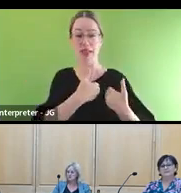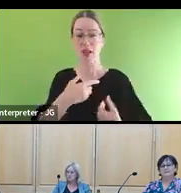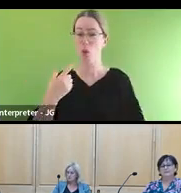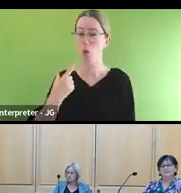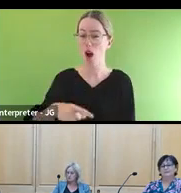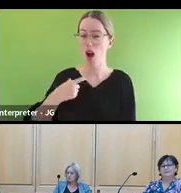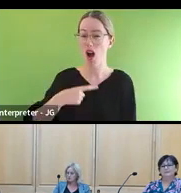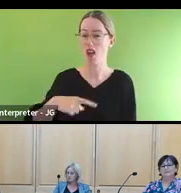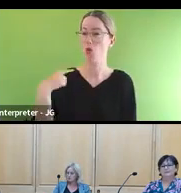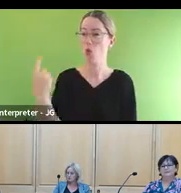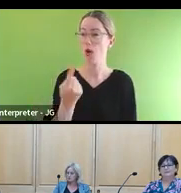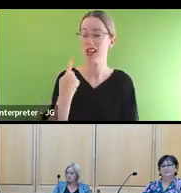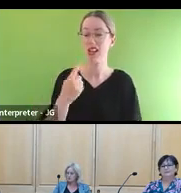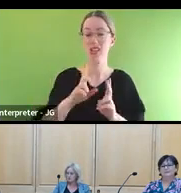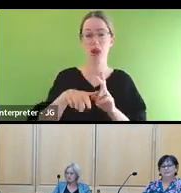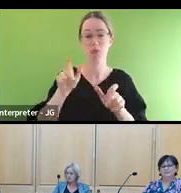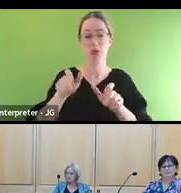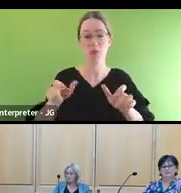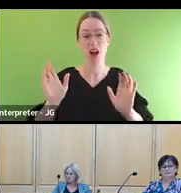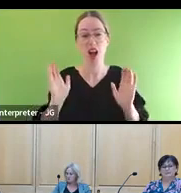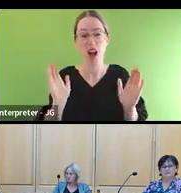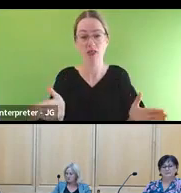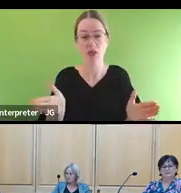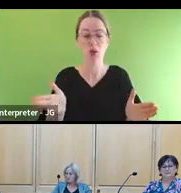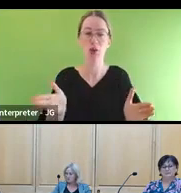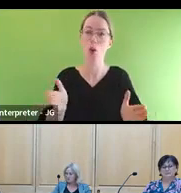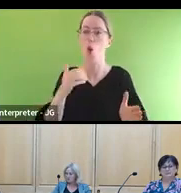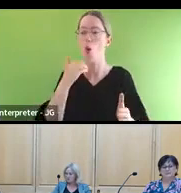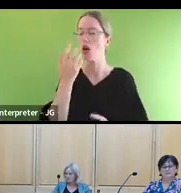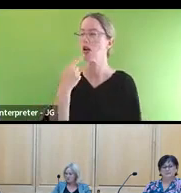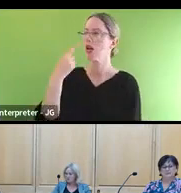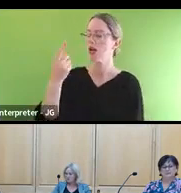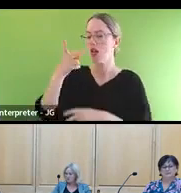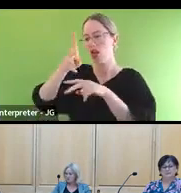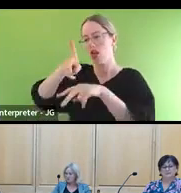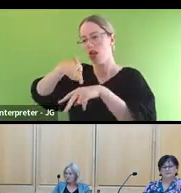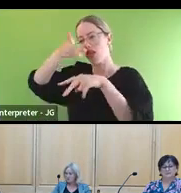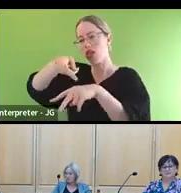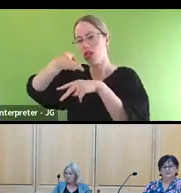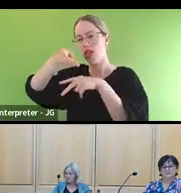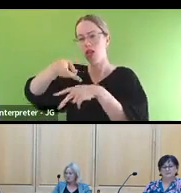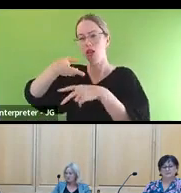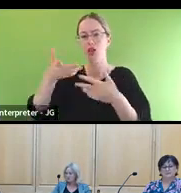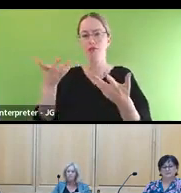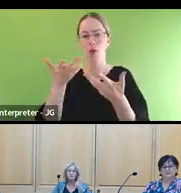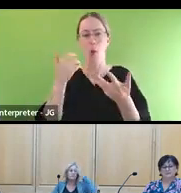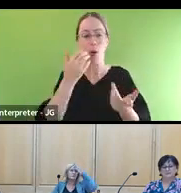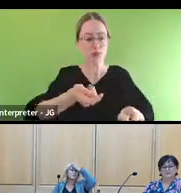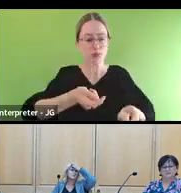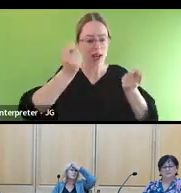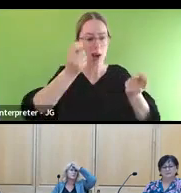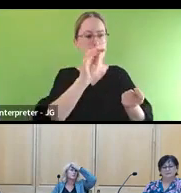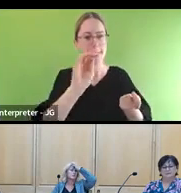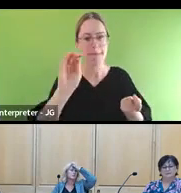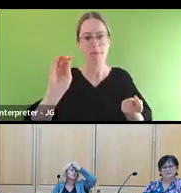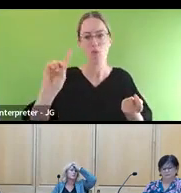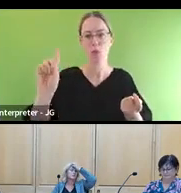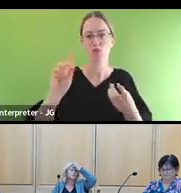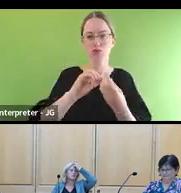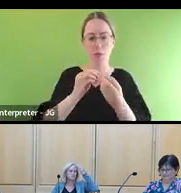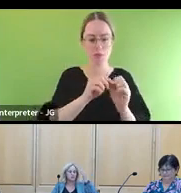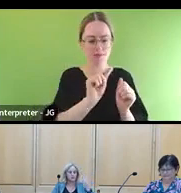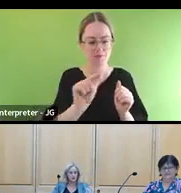do we as disabled people have to be the ones who have to keep monitoring and bringing up areas that need to be addressed